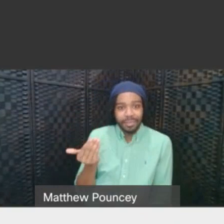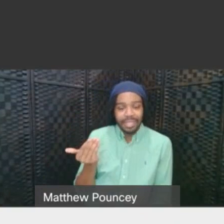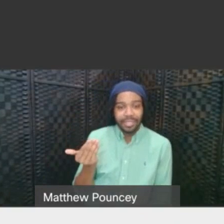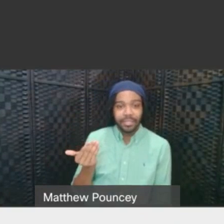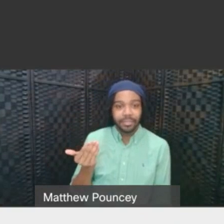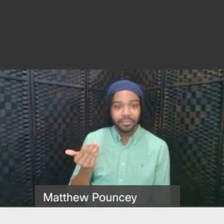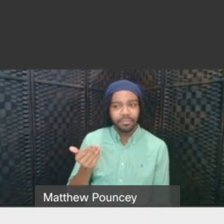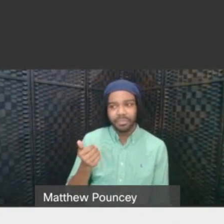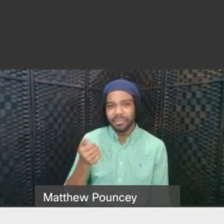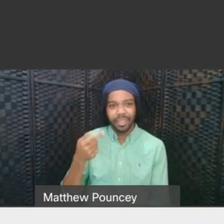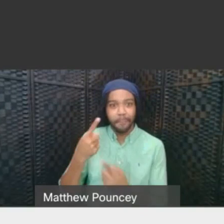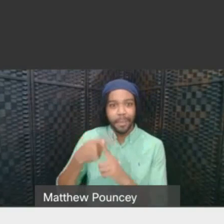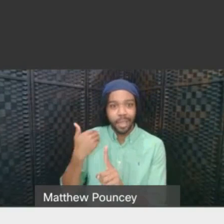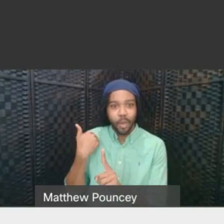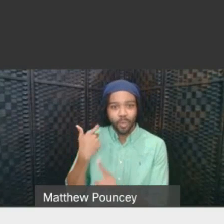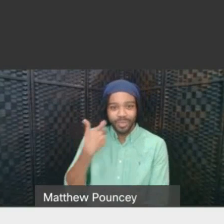a bit more than a month ago.